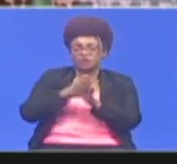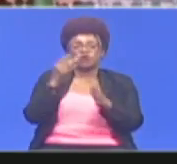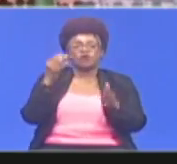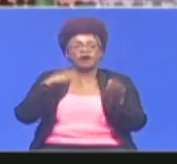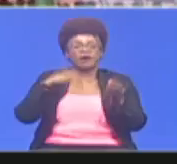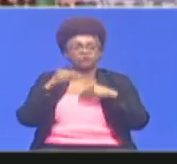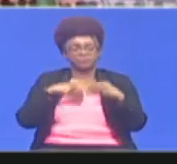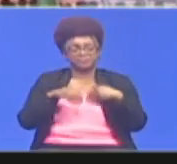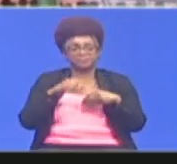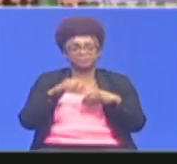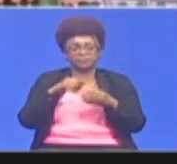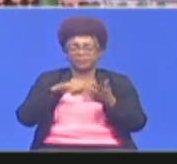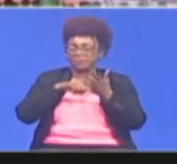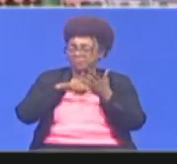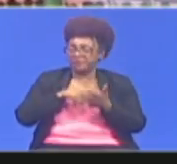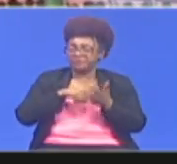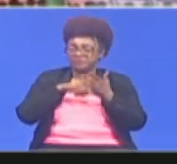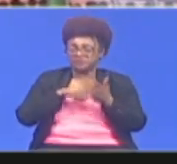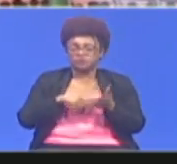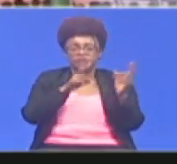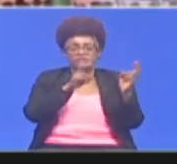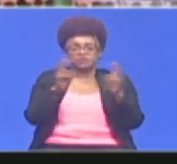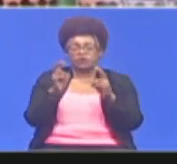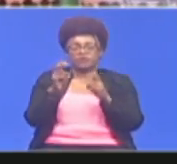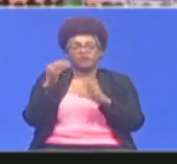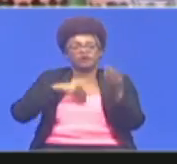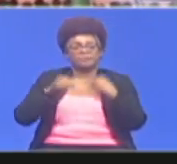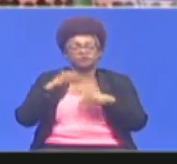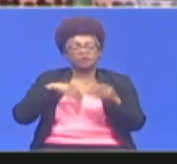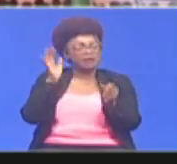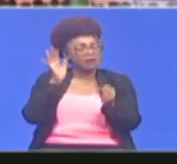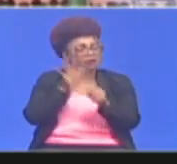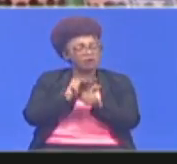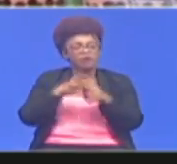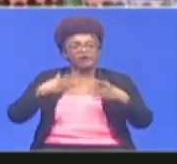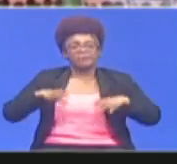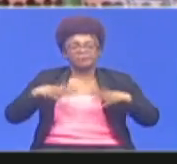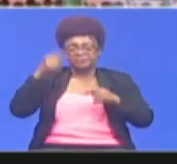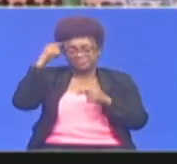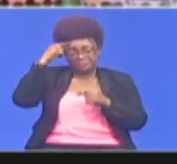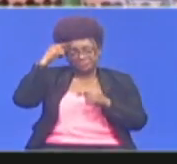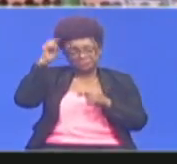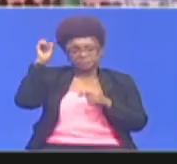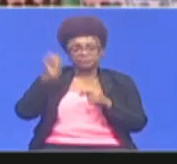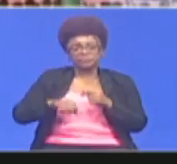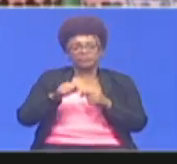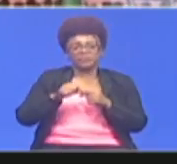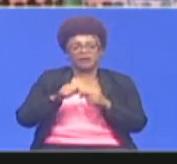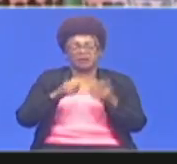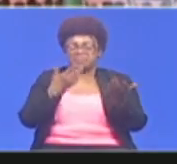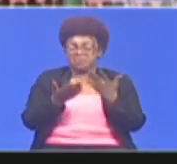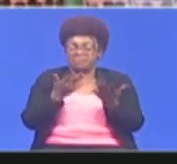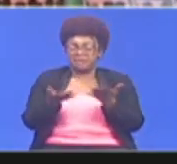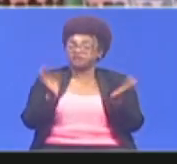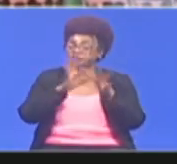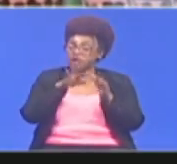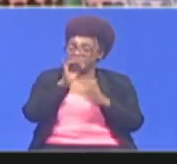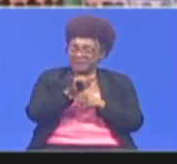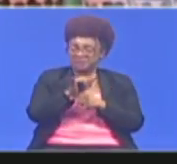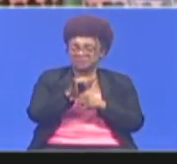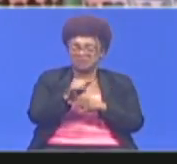I'm emphasizing on issues of corruption because a lot of people think that they can jump on this bandwagon and get